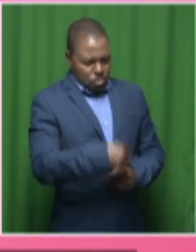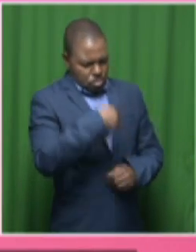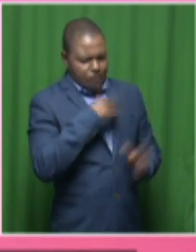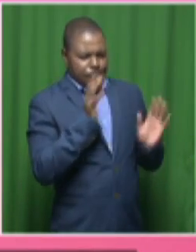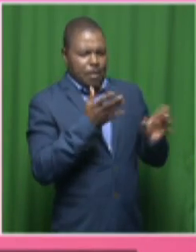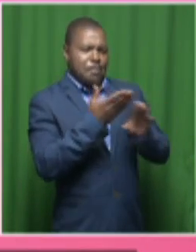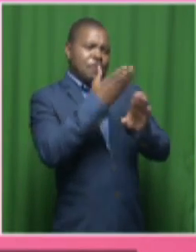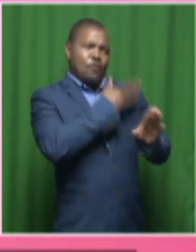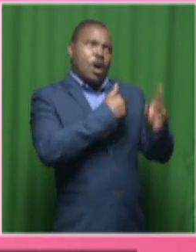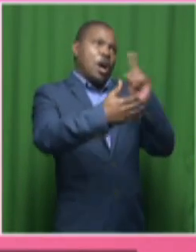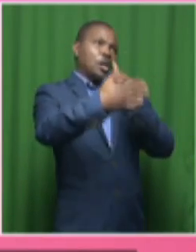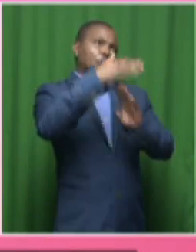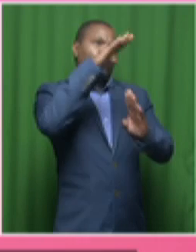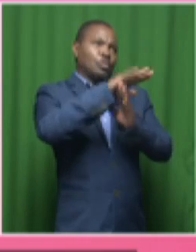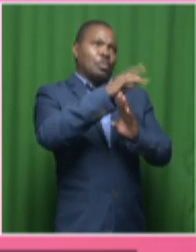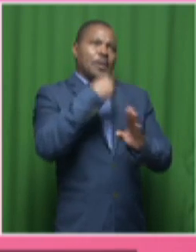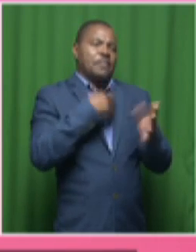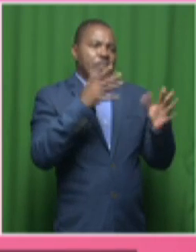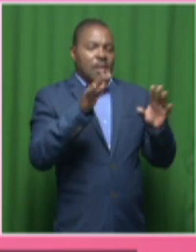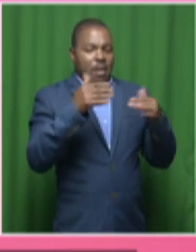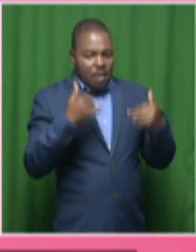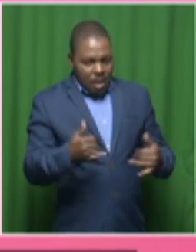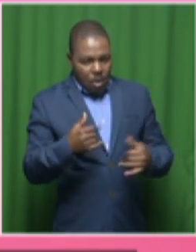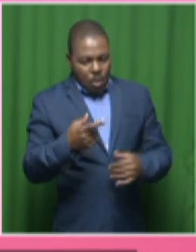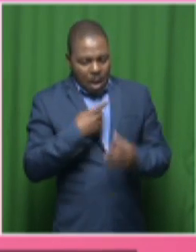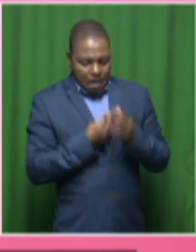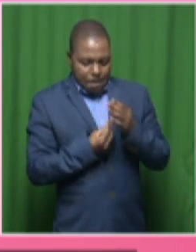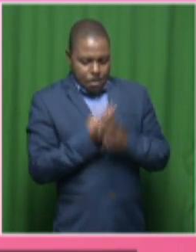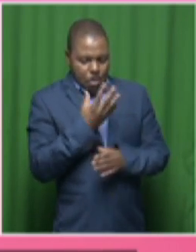that one. Now I'm making music because I love it.